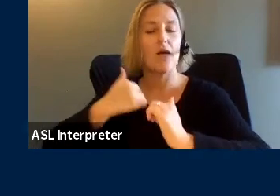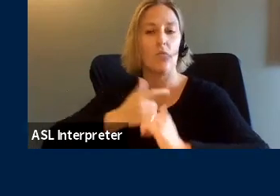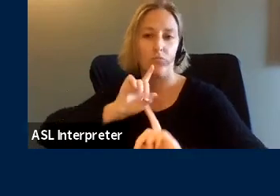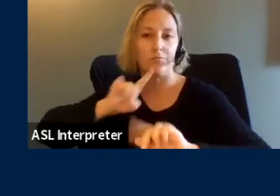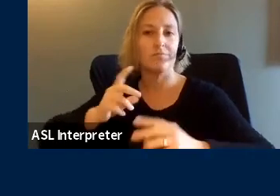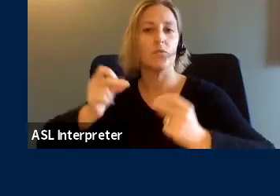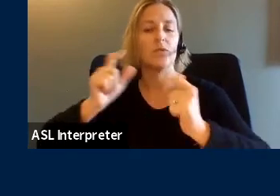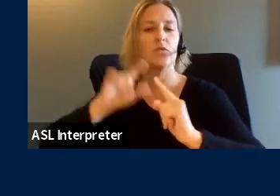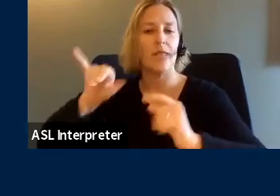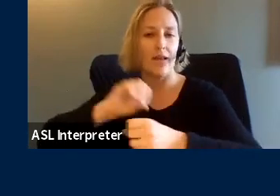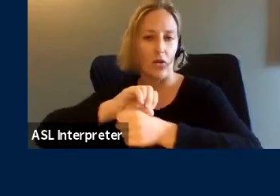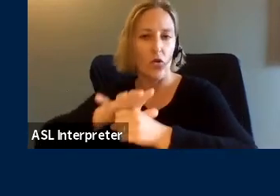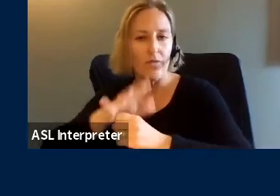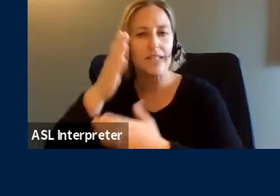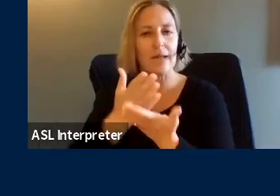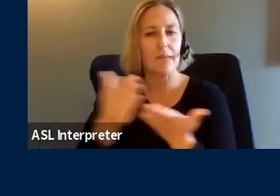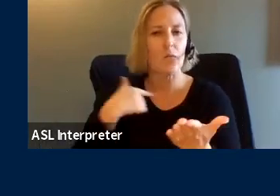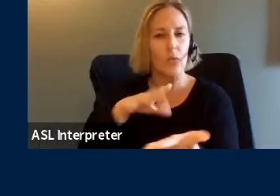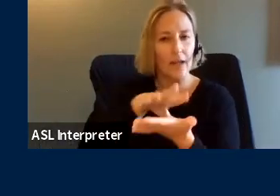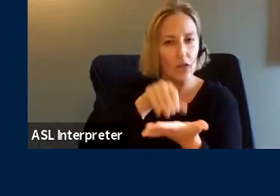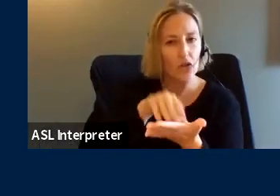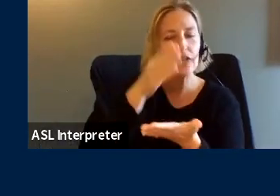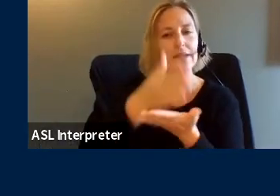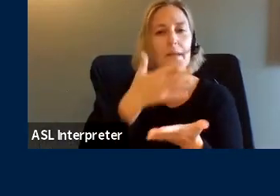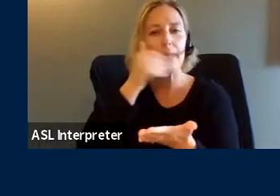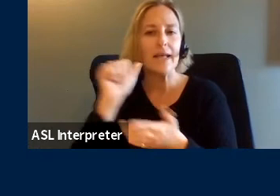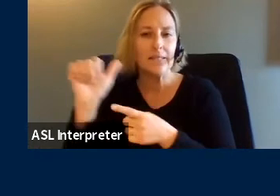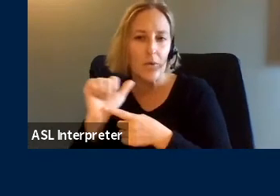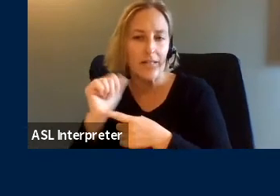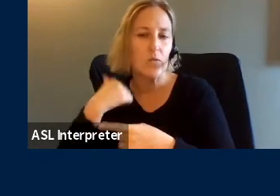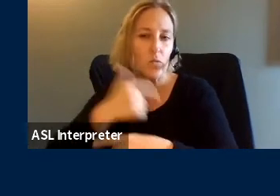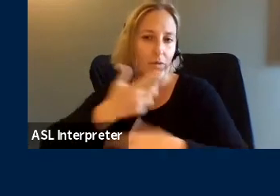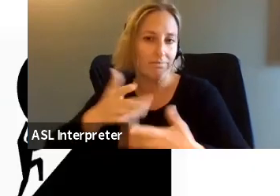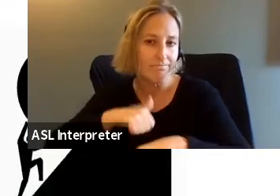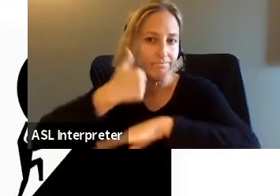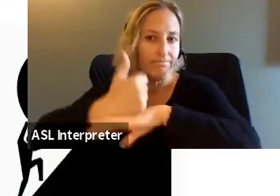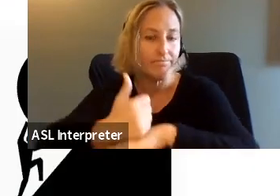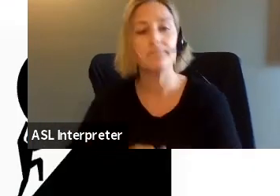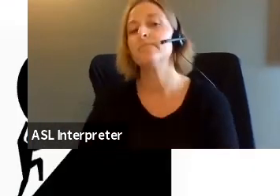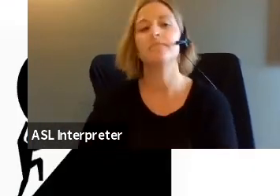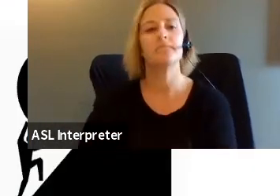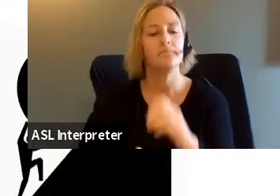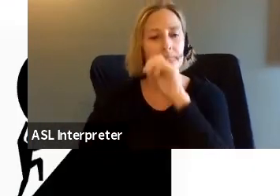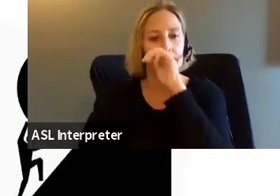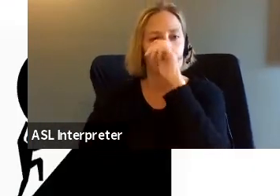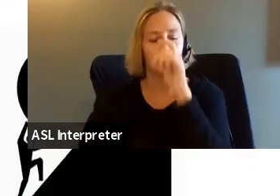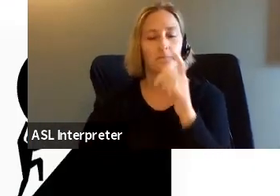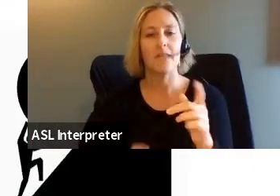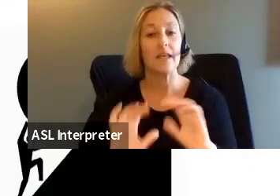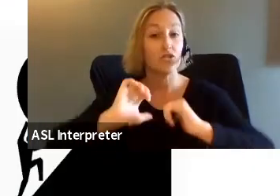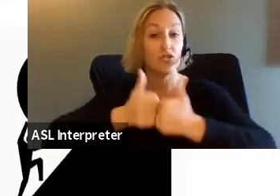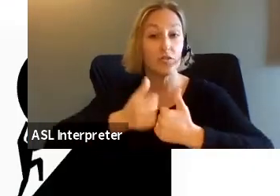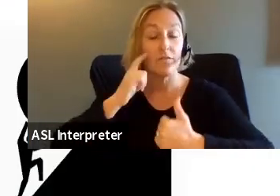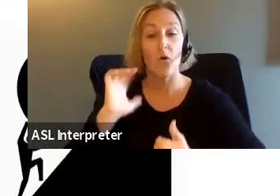pandemic, some of the lessons learned, and some of the best practices that we've been implementing. Next slide. So the challenge in our